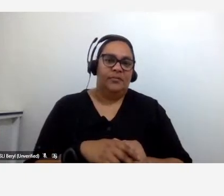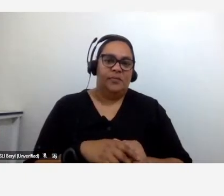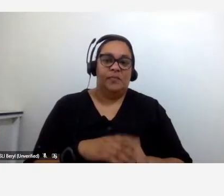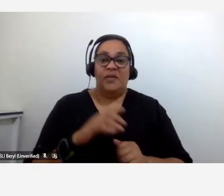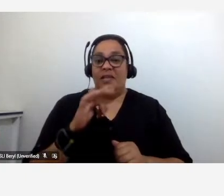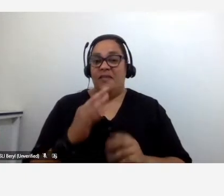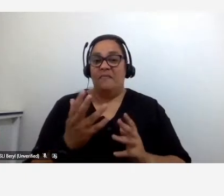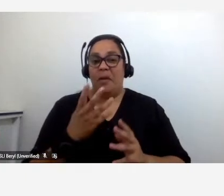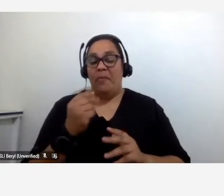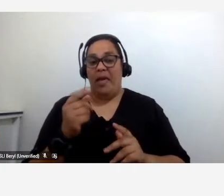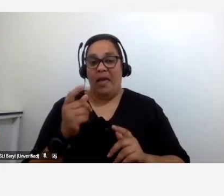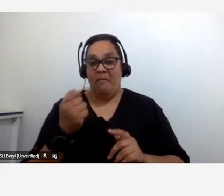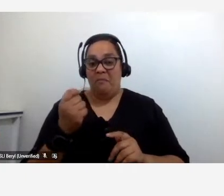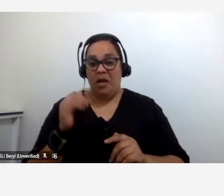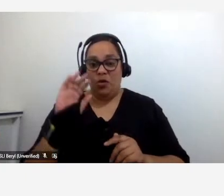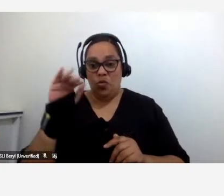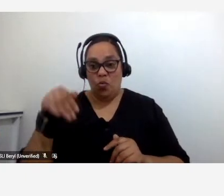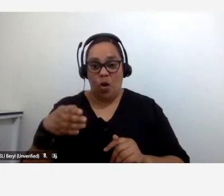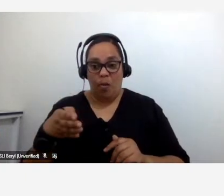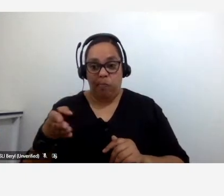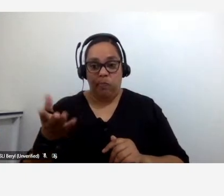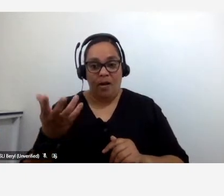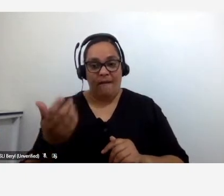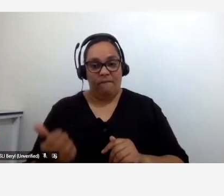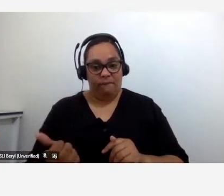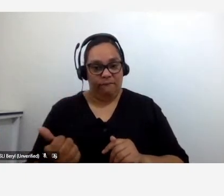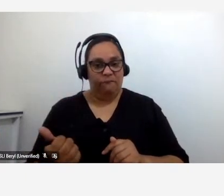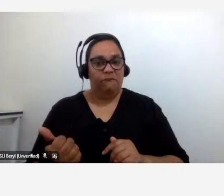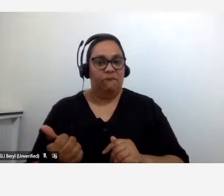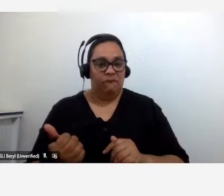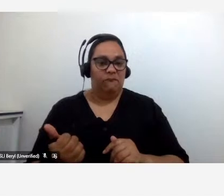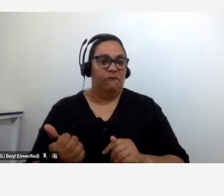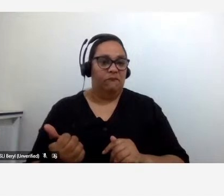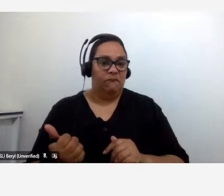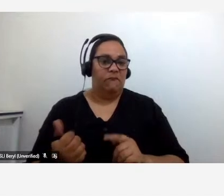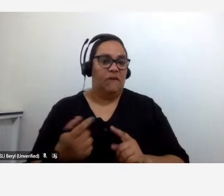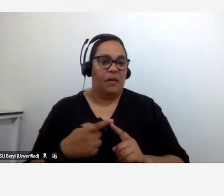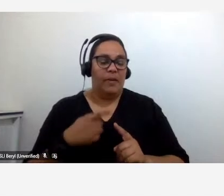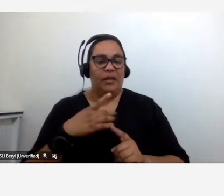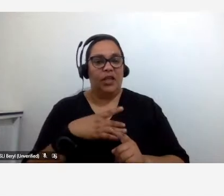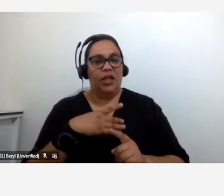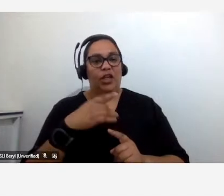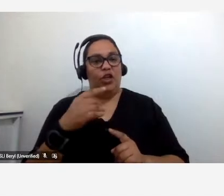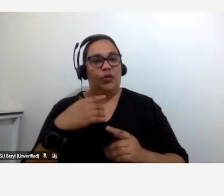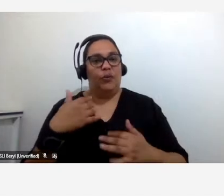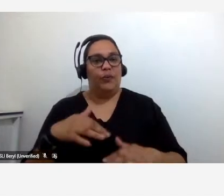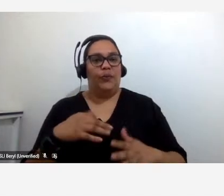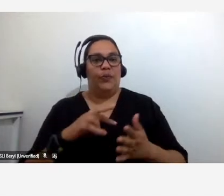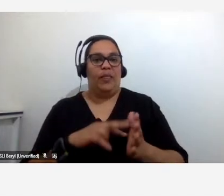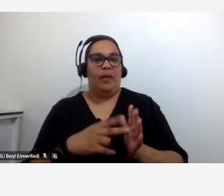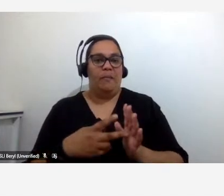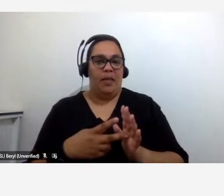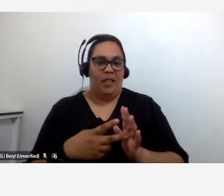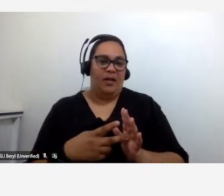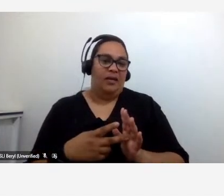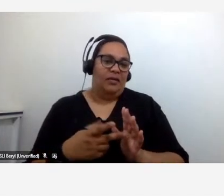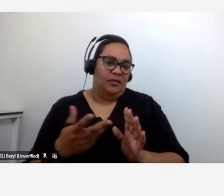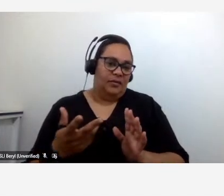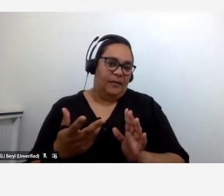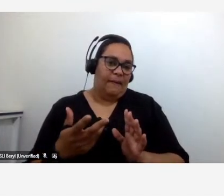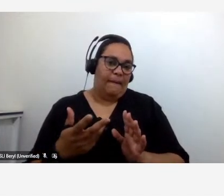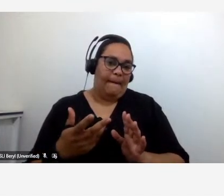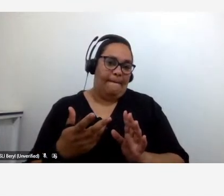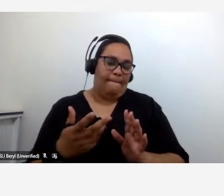if there were to be money tomorrow, one is to be interested on the plans, in